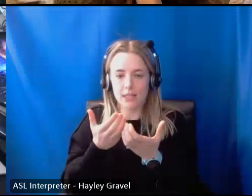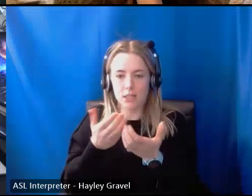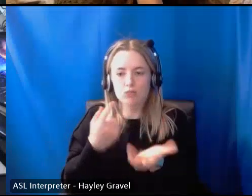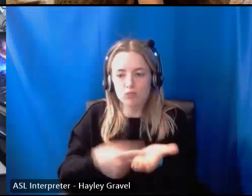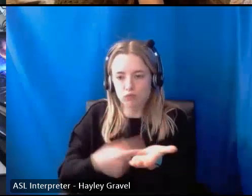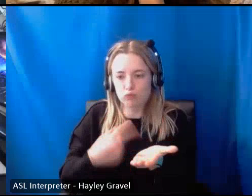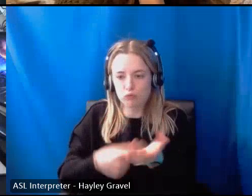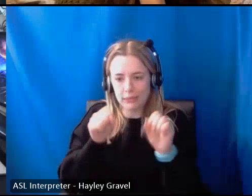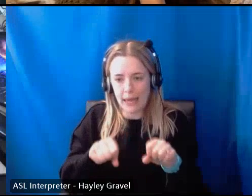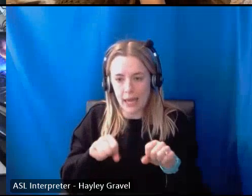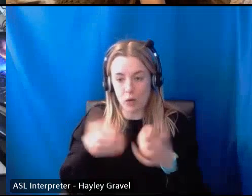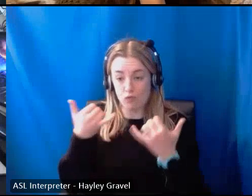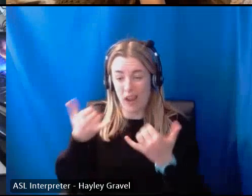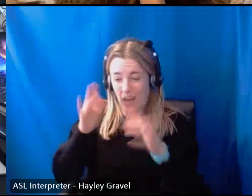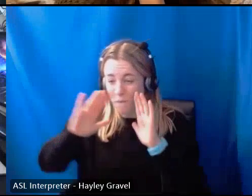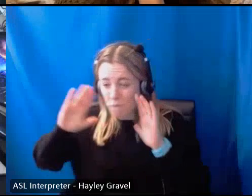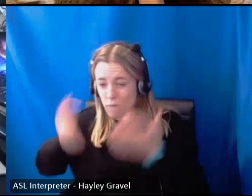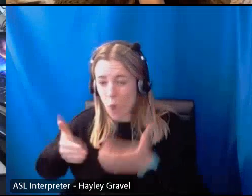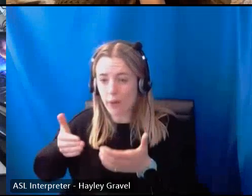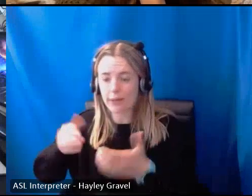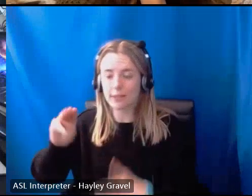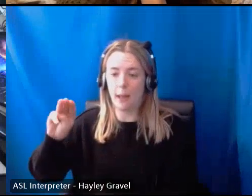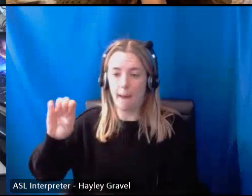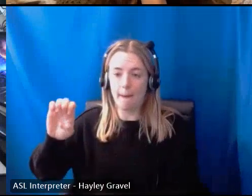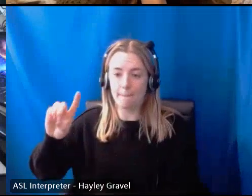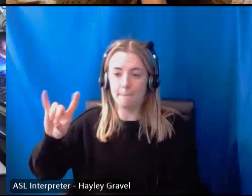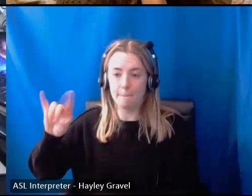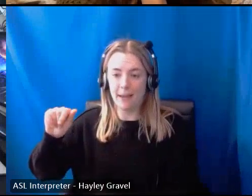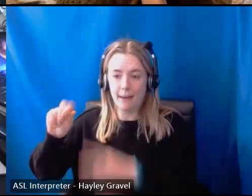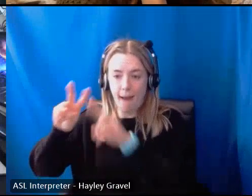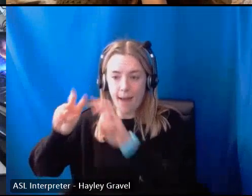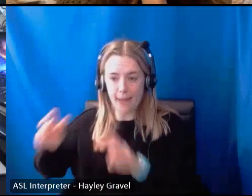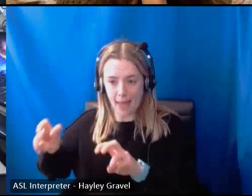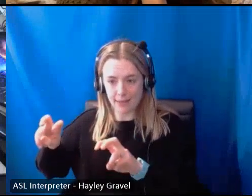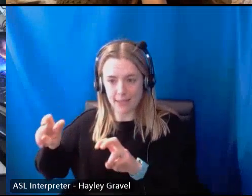So you have an hour to write.